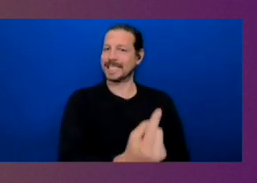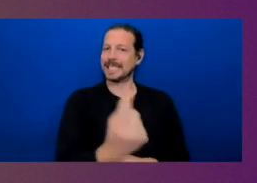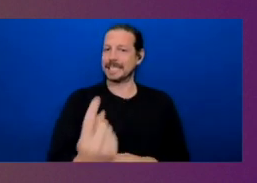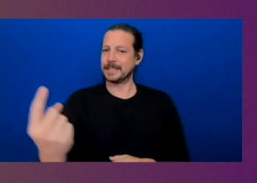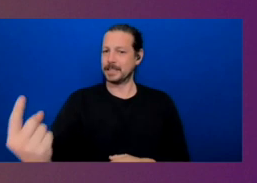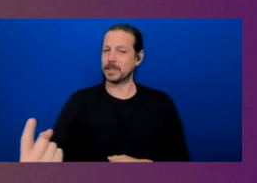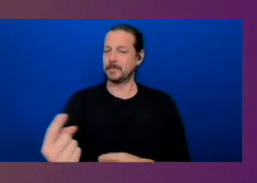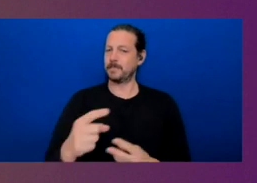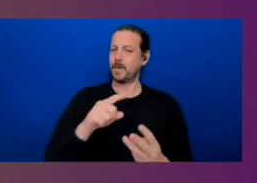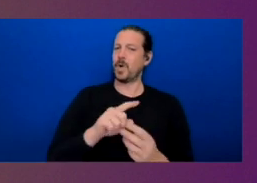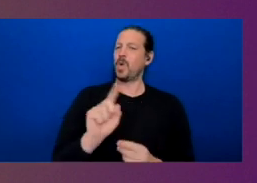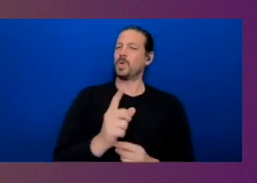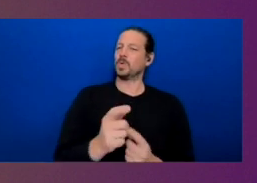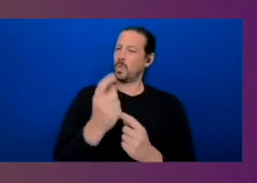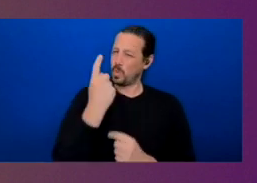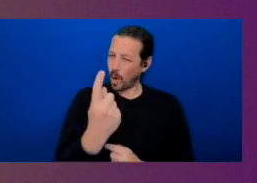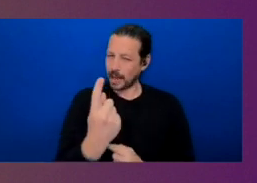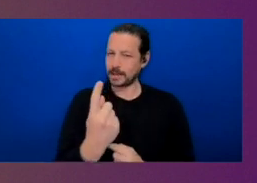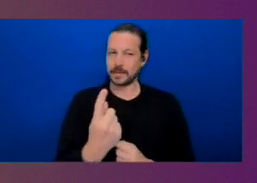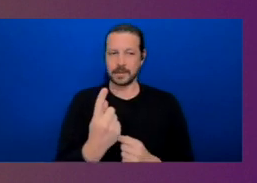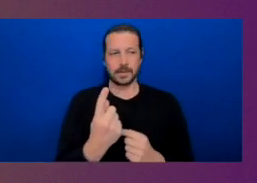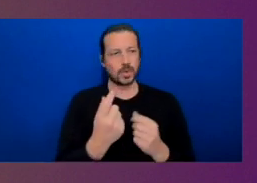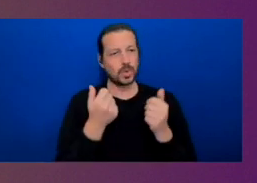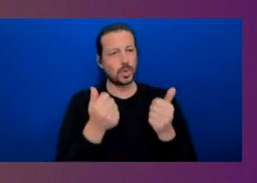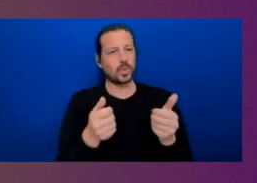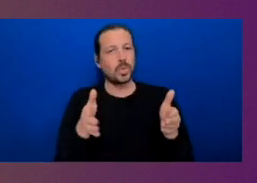one insight or way that we can